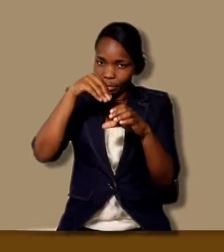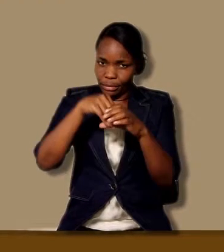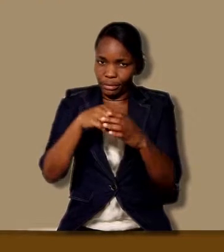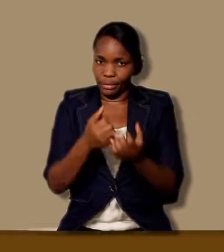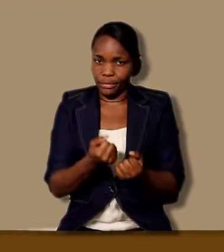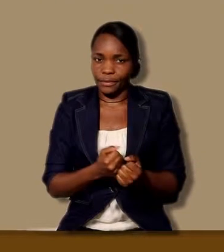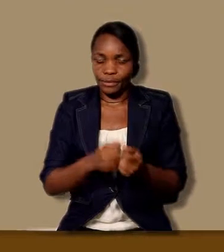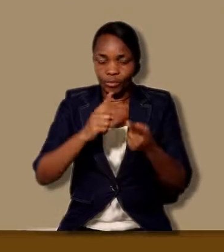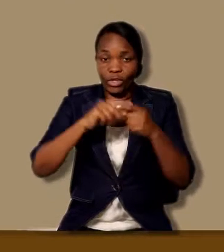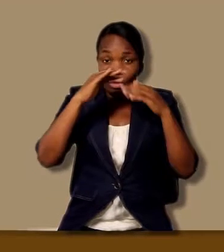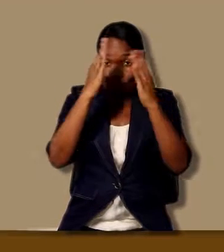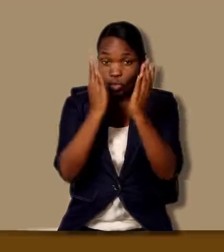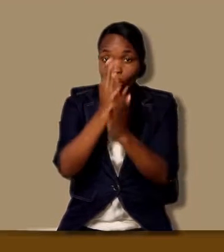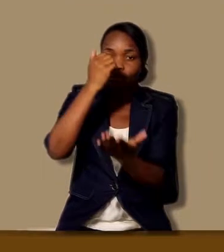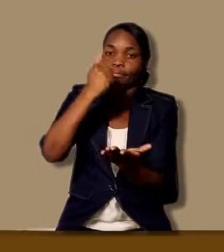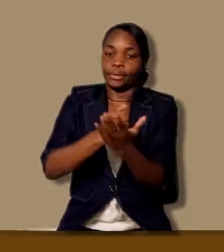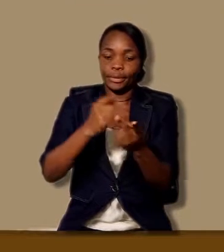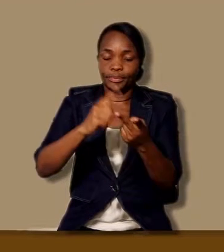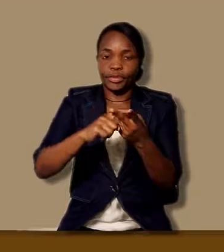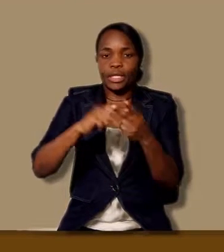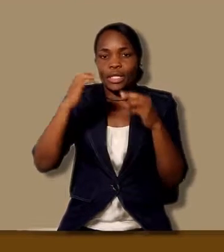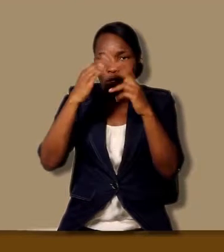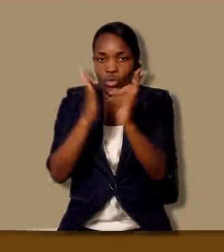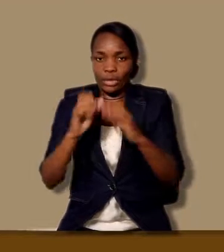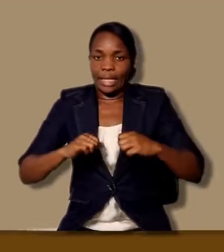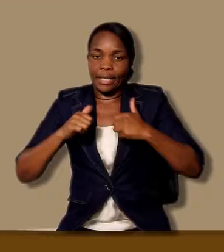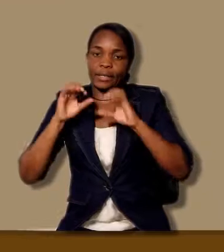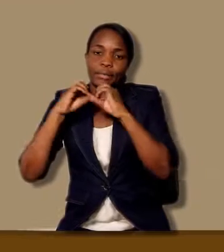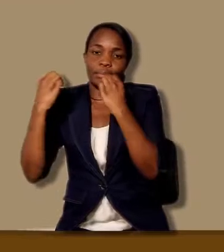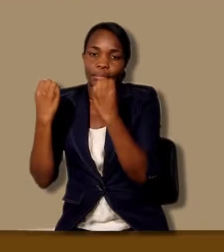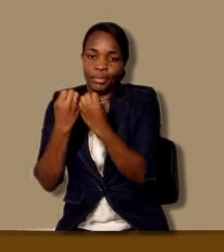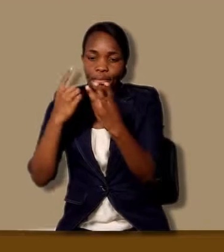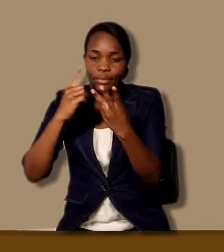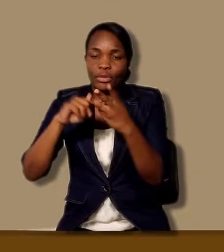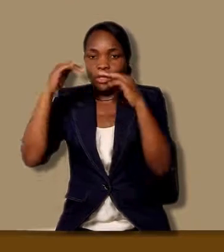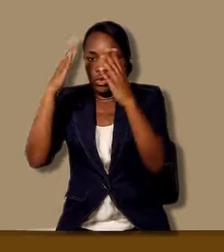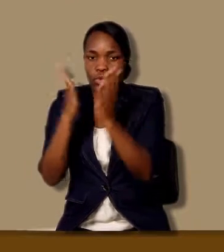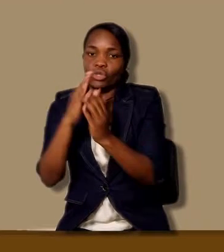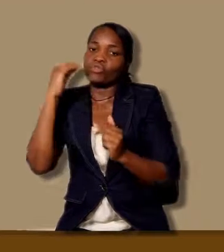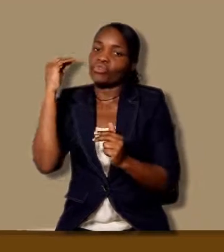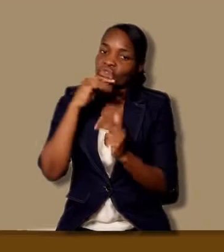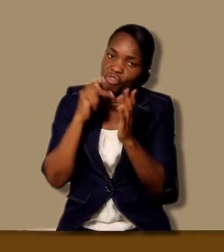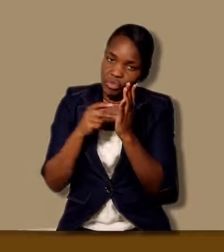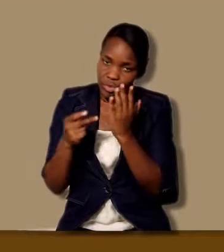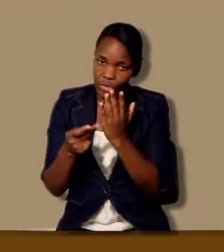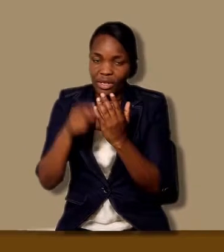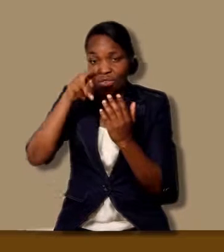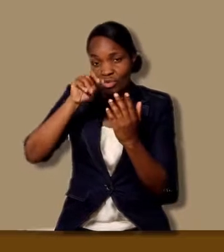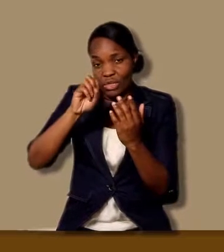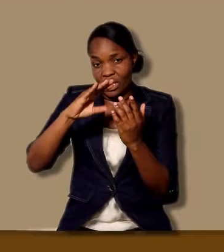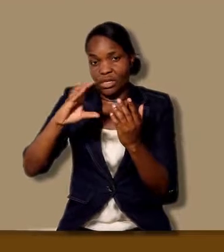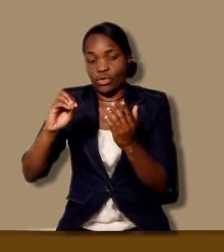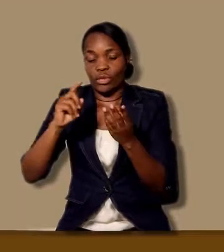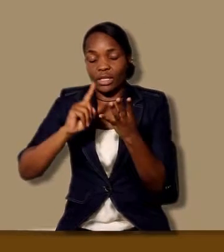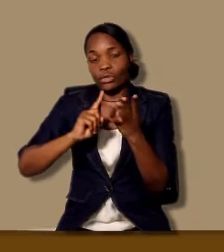following: the World Bank, the World Health Organization, the World Food Programme, UNESCO, and